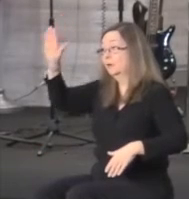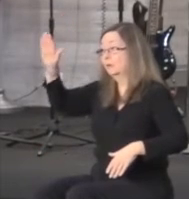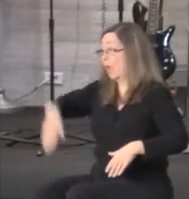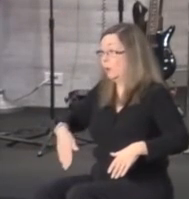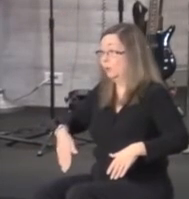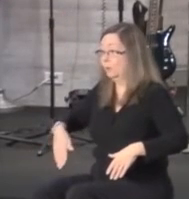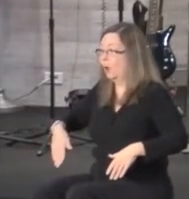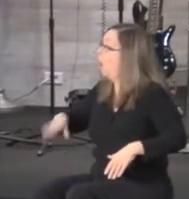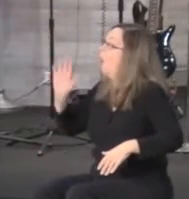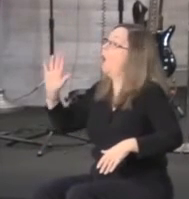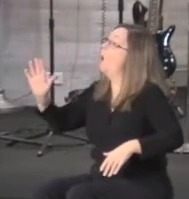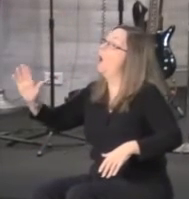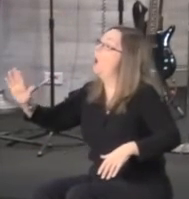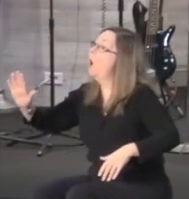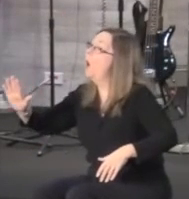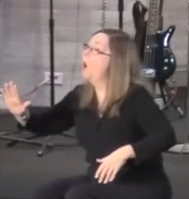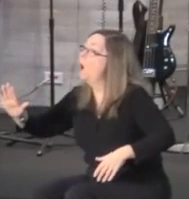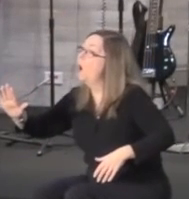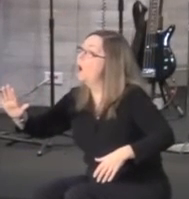down. Oh.